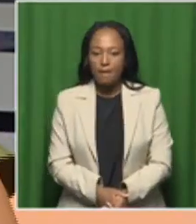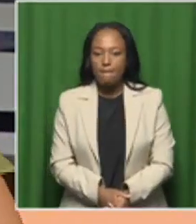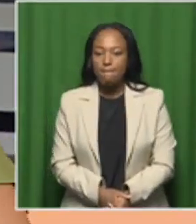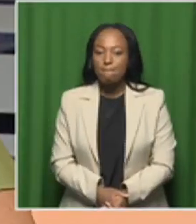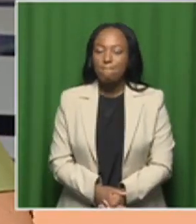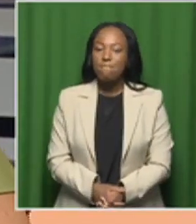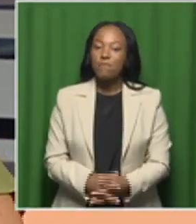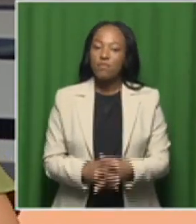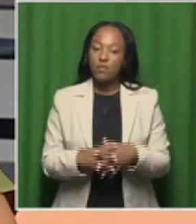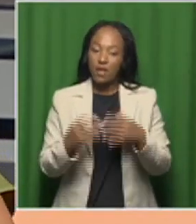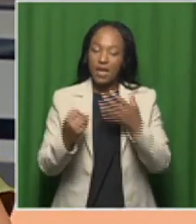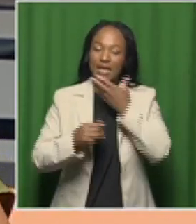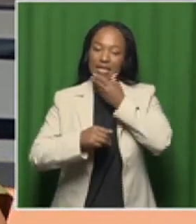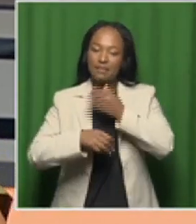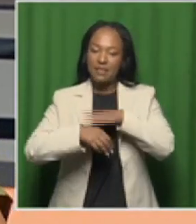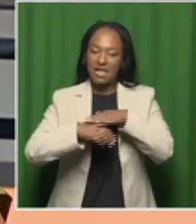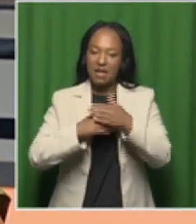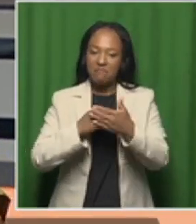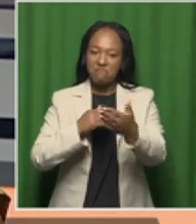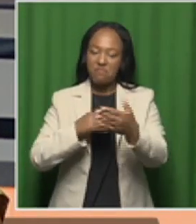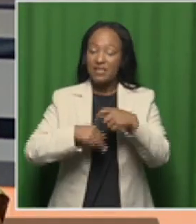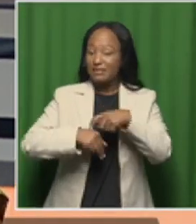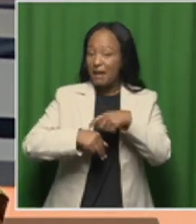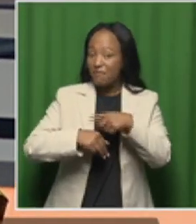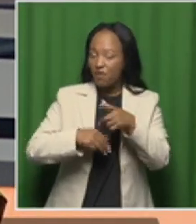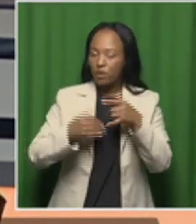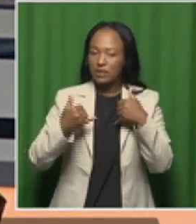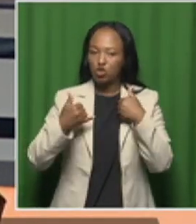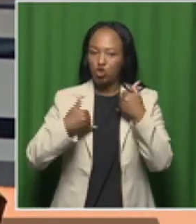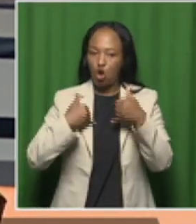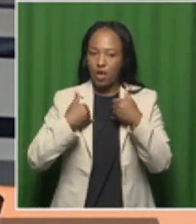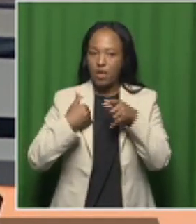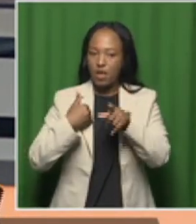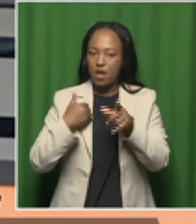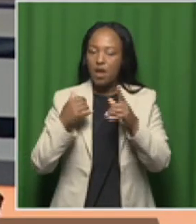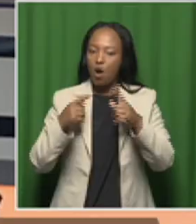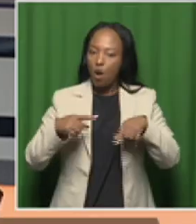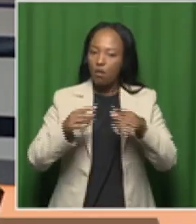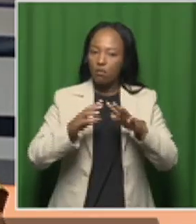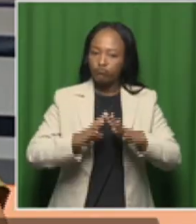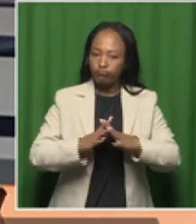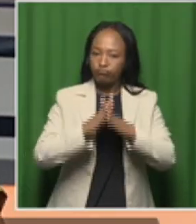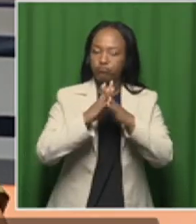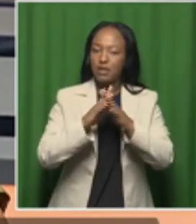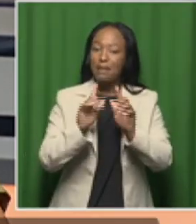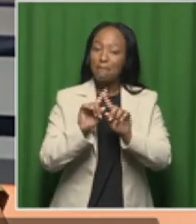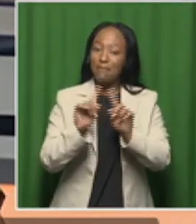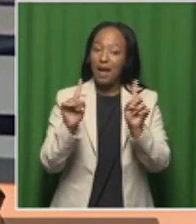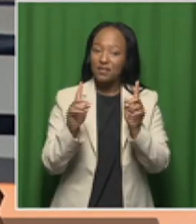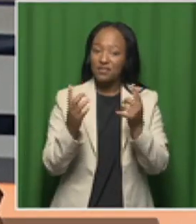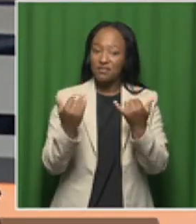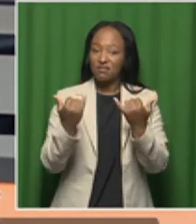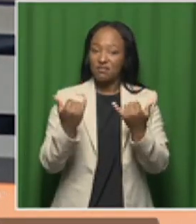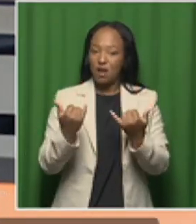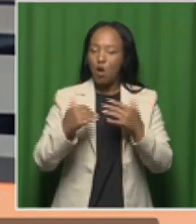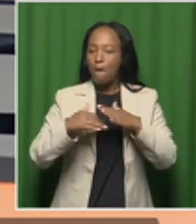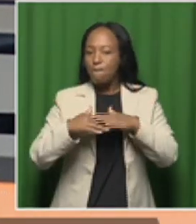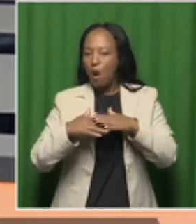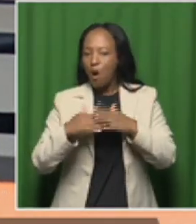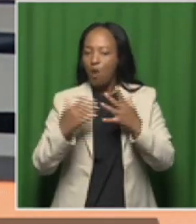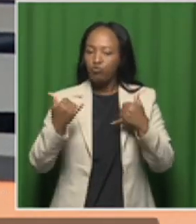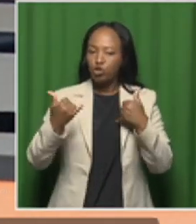Well, the festive season is a time for joy, celebration and togetherness. However, with increased socializing